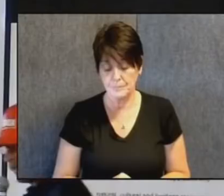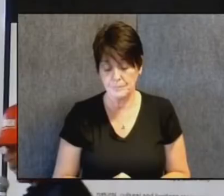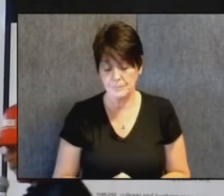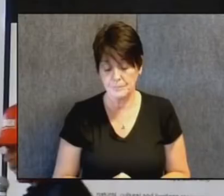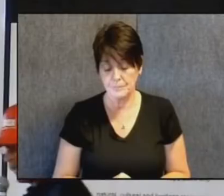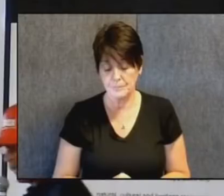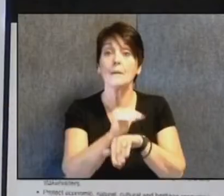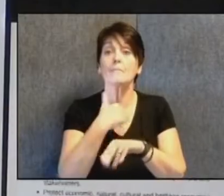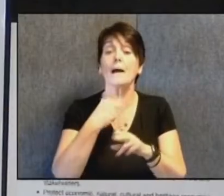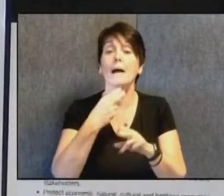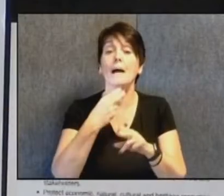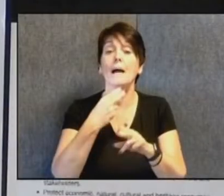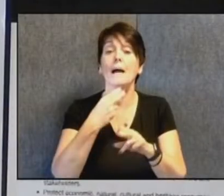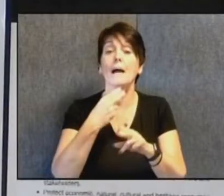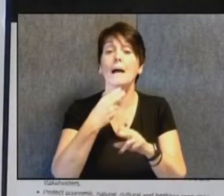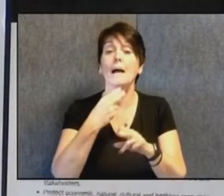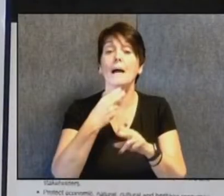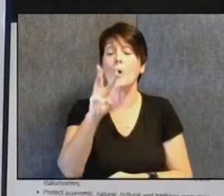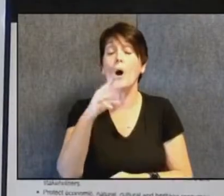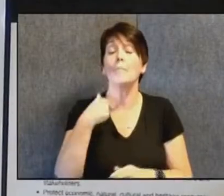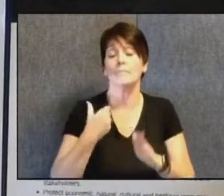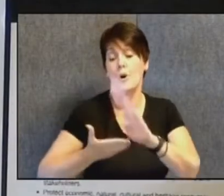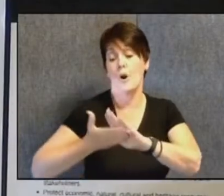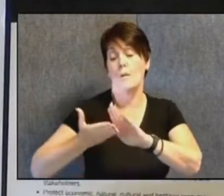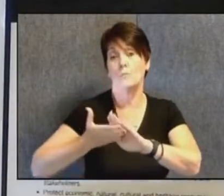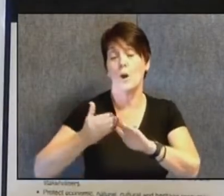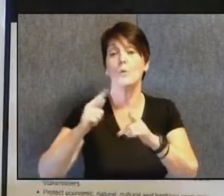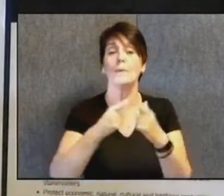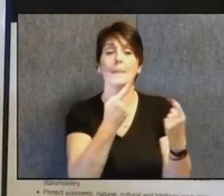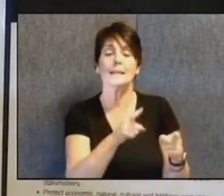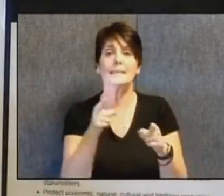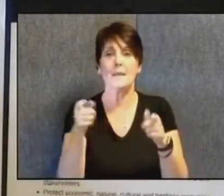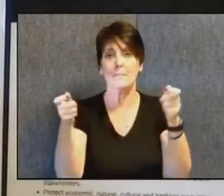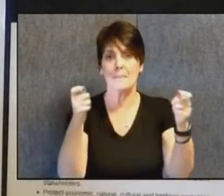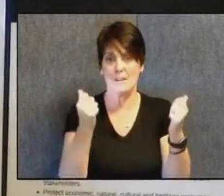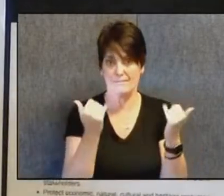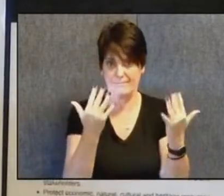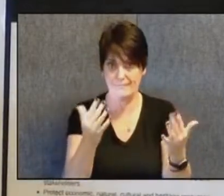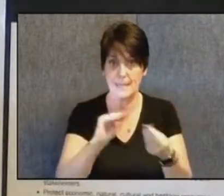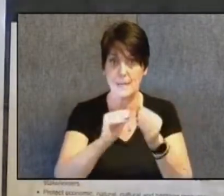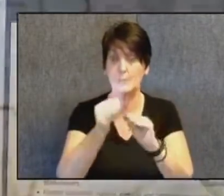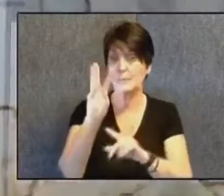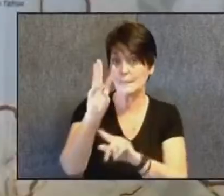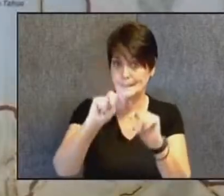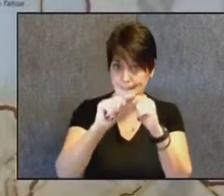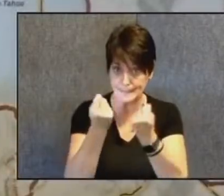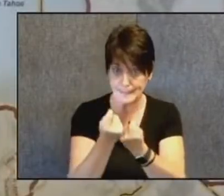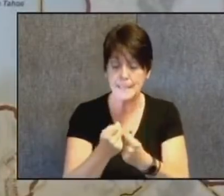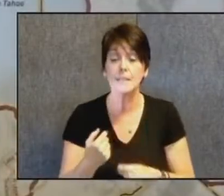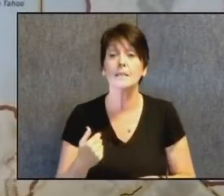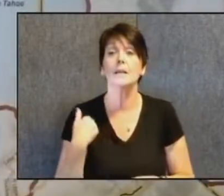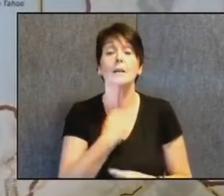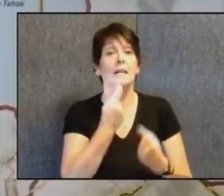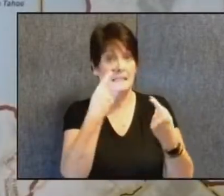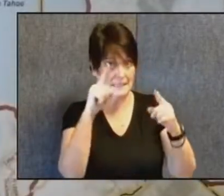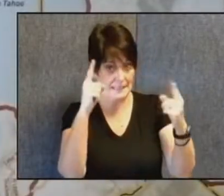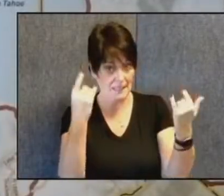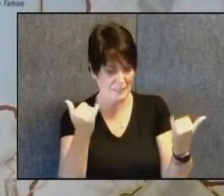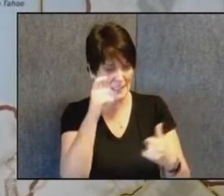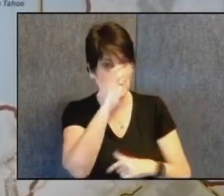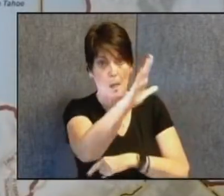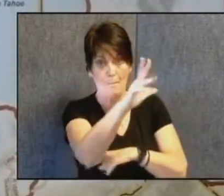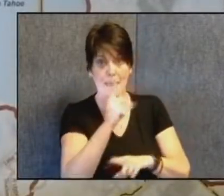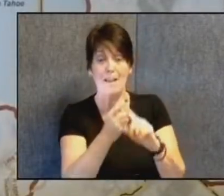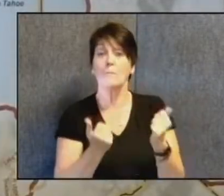Good evening, Eric Schwab, Operations Section Chief with Incident Management Team 6. Had a successful day, just got back